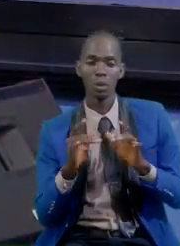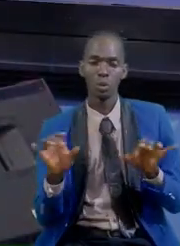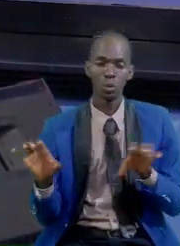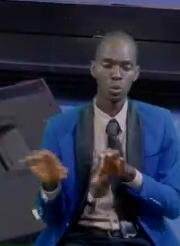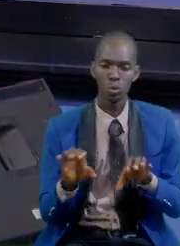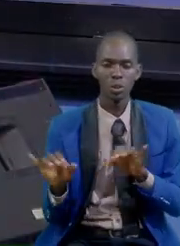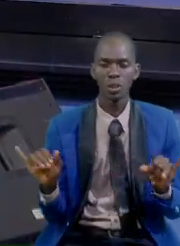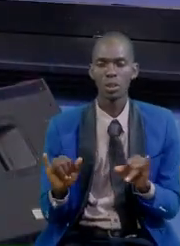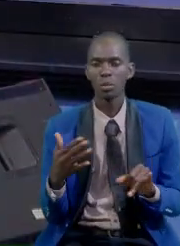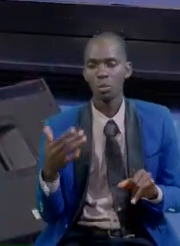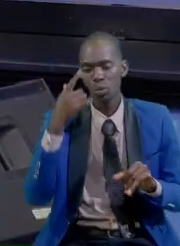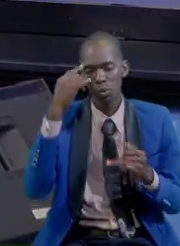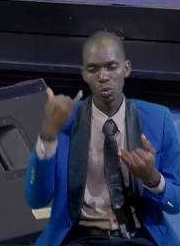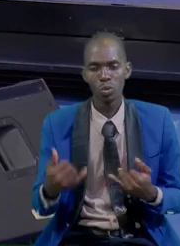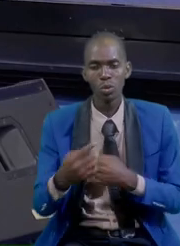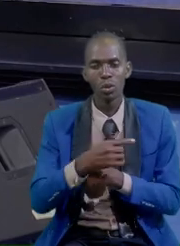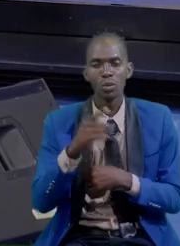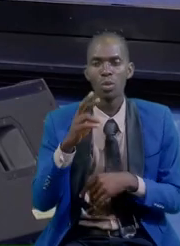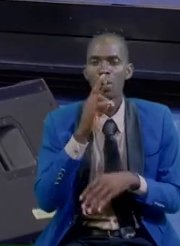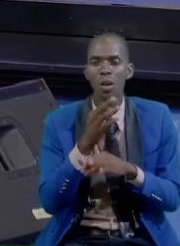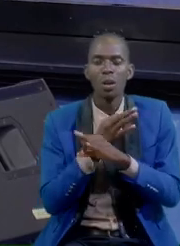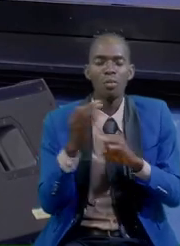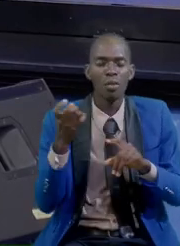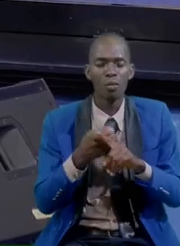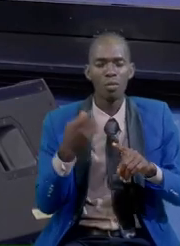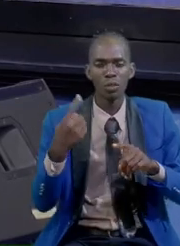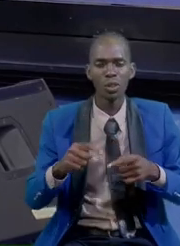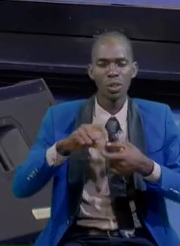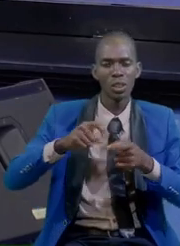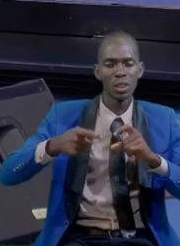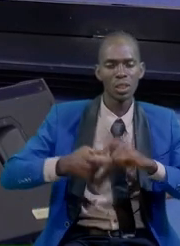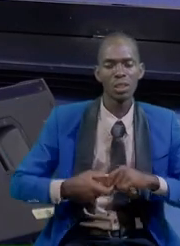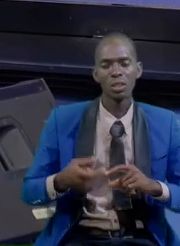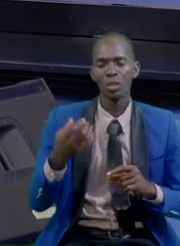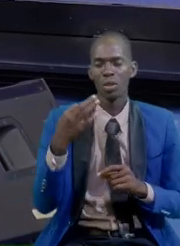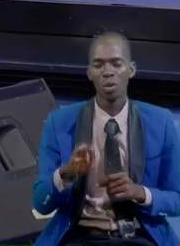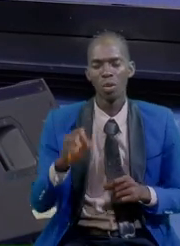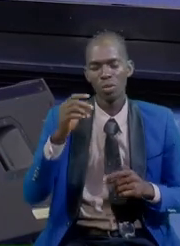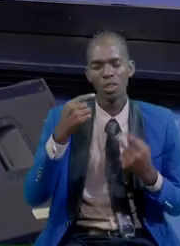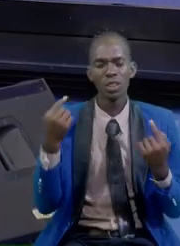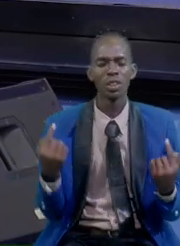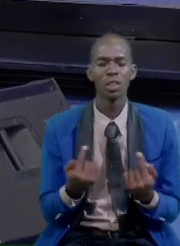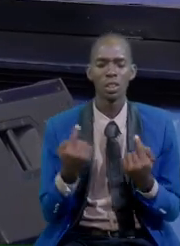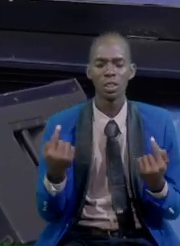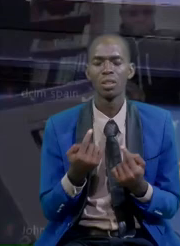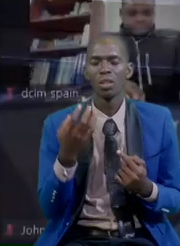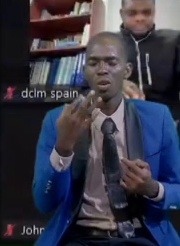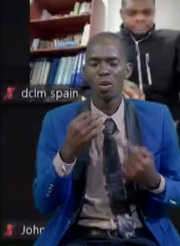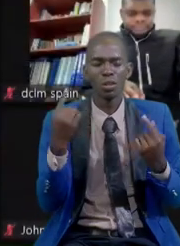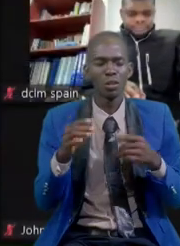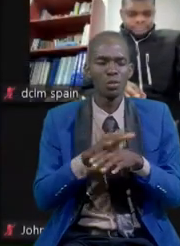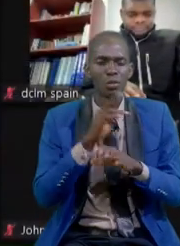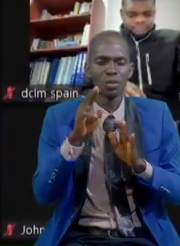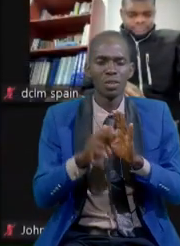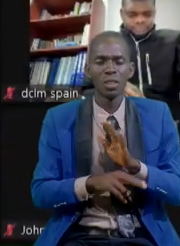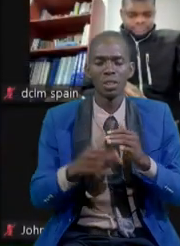free from the stocks and the chains and the fetters of sin or sinfulness. Raise up the